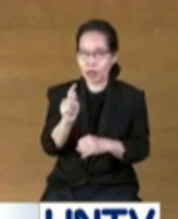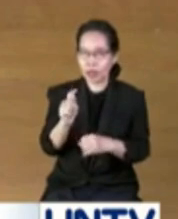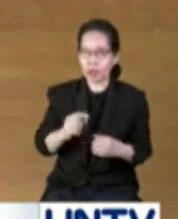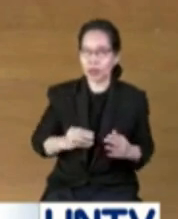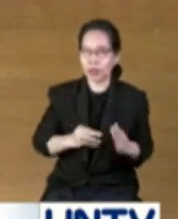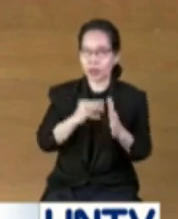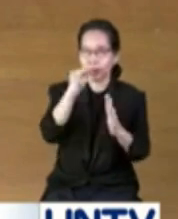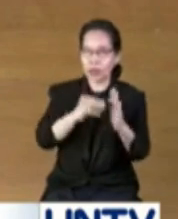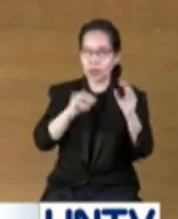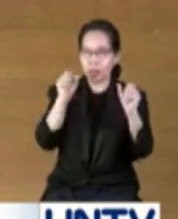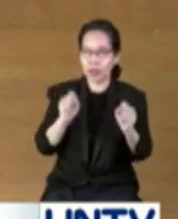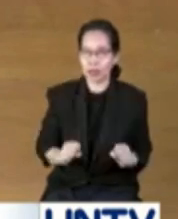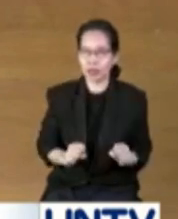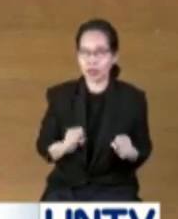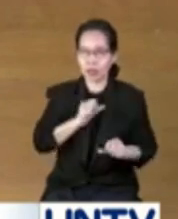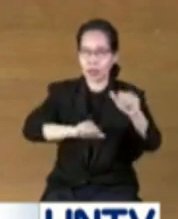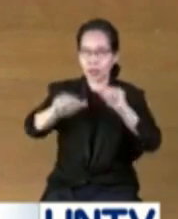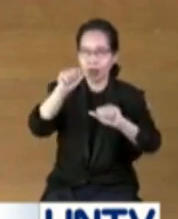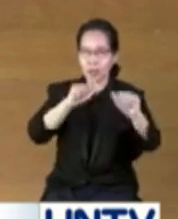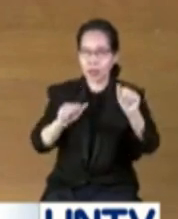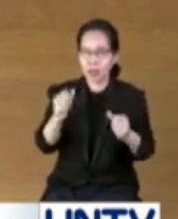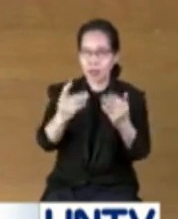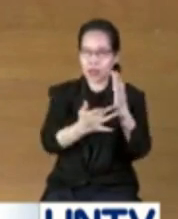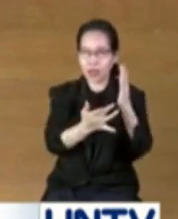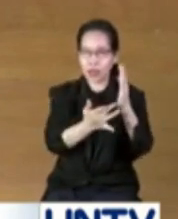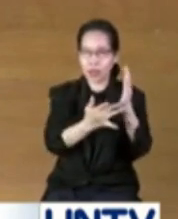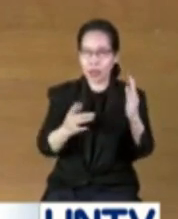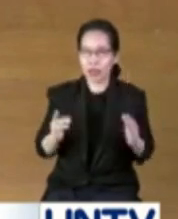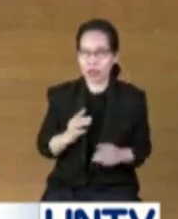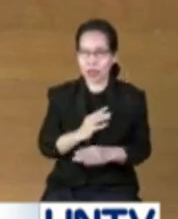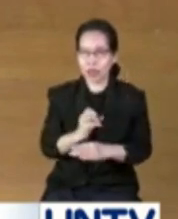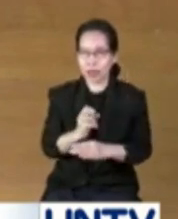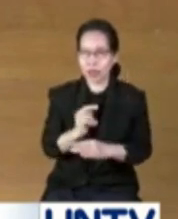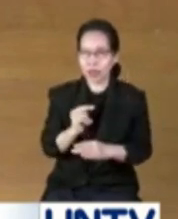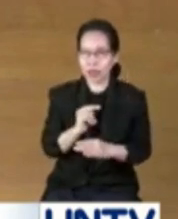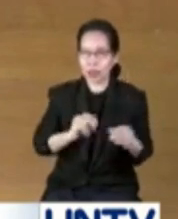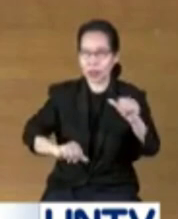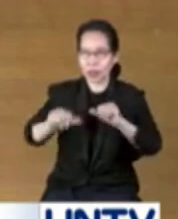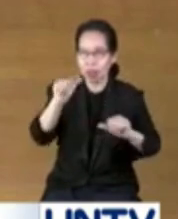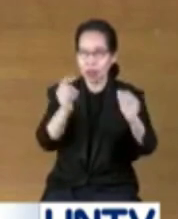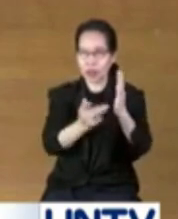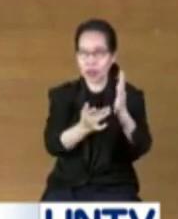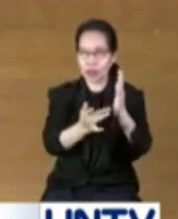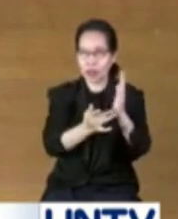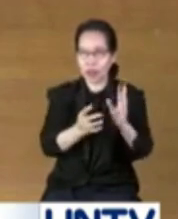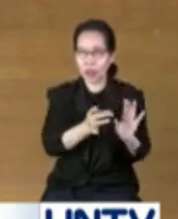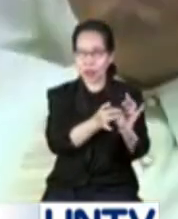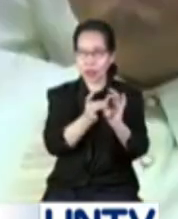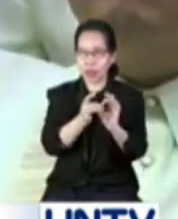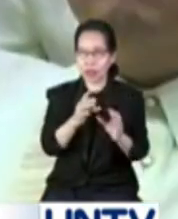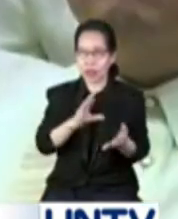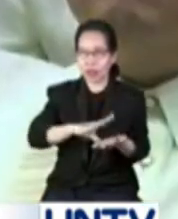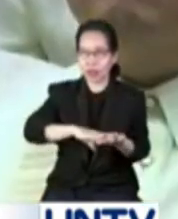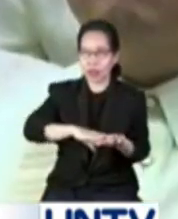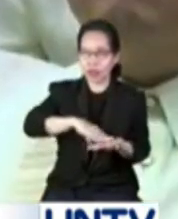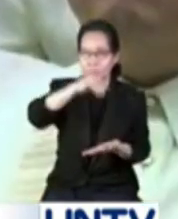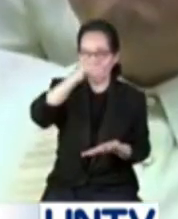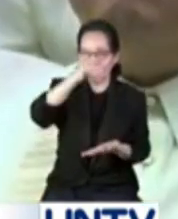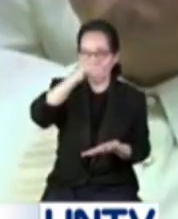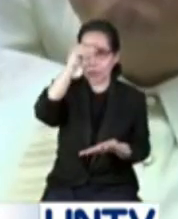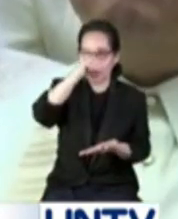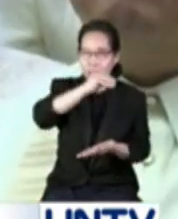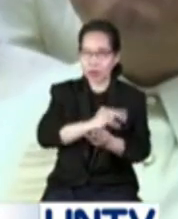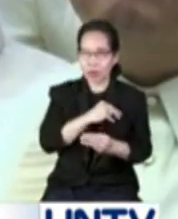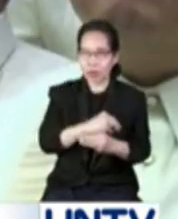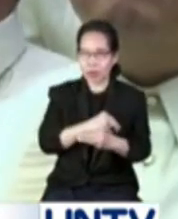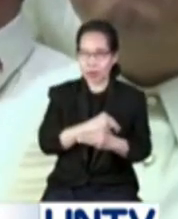in science, technology, and innovation. Science and technology-related scholarships are made available for the talented